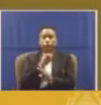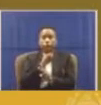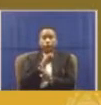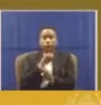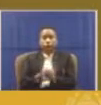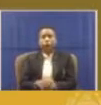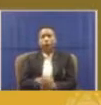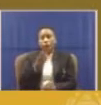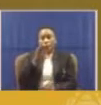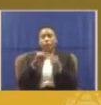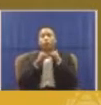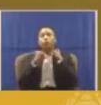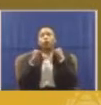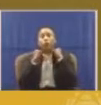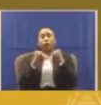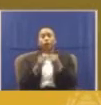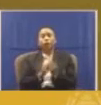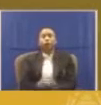KRJ Meshoe.